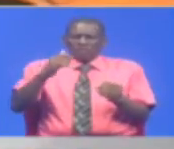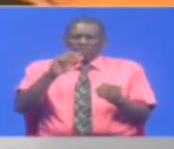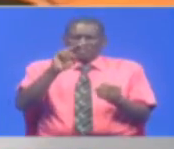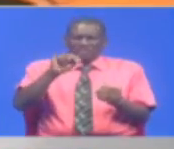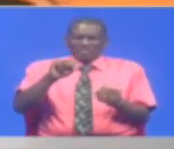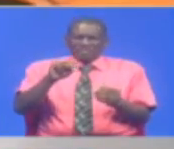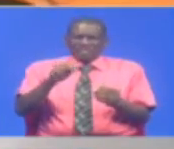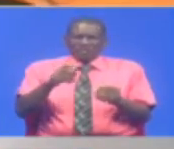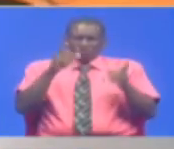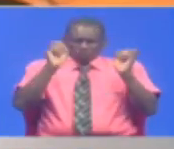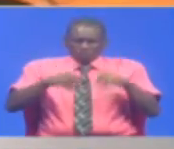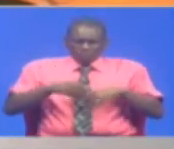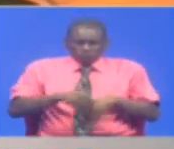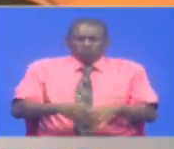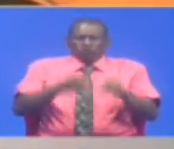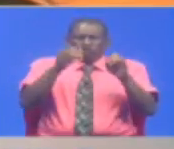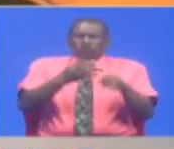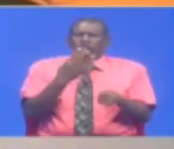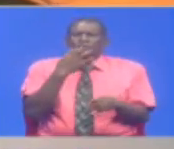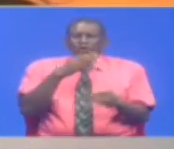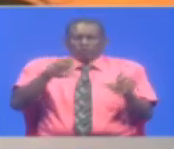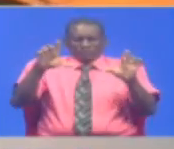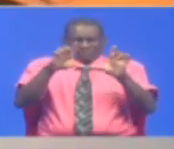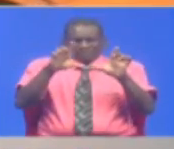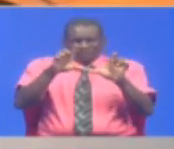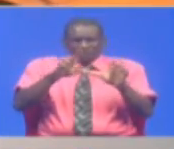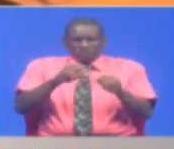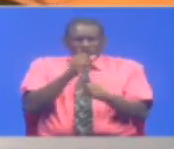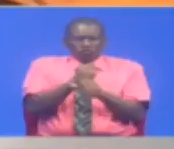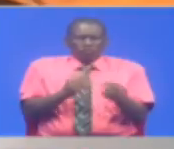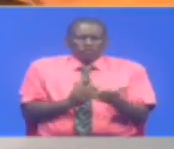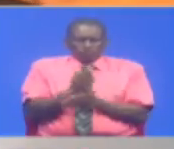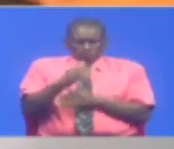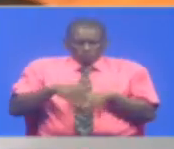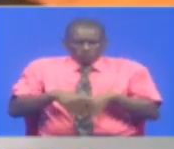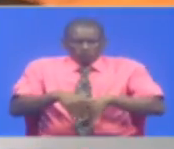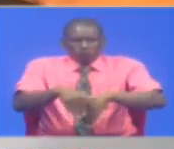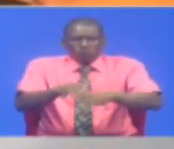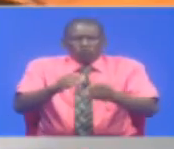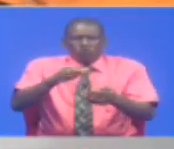mango certification protocol to ensure compliance to the export standard.